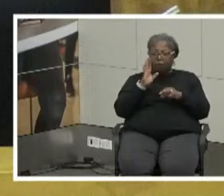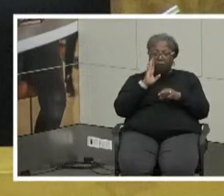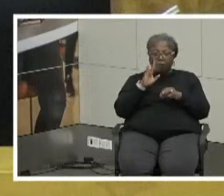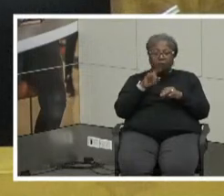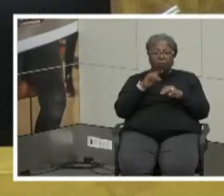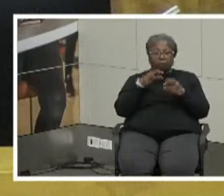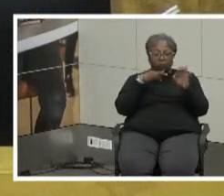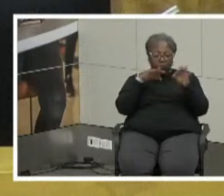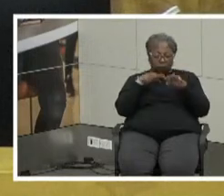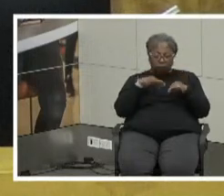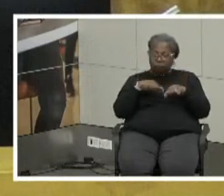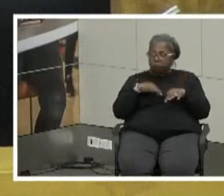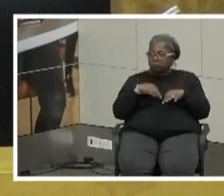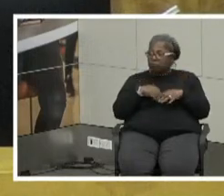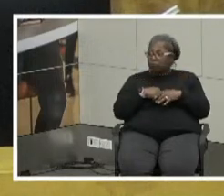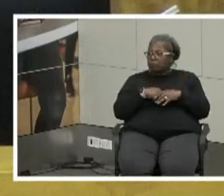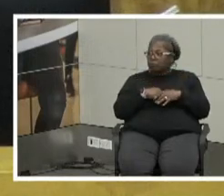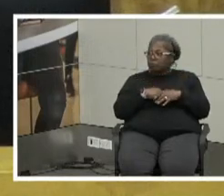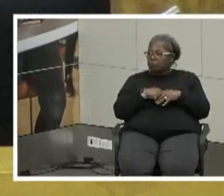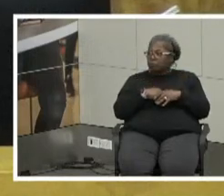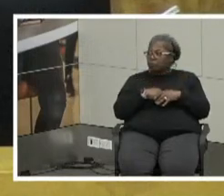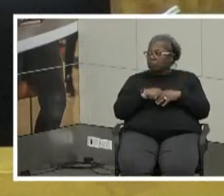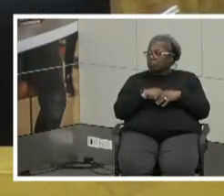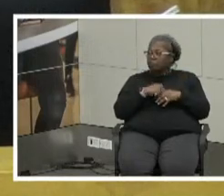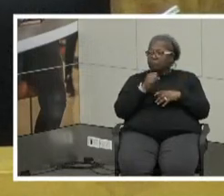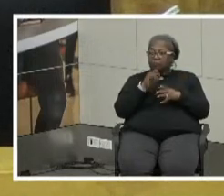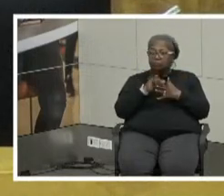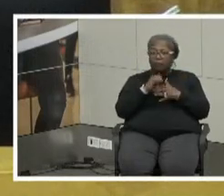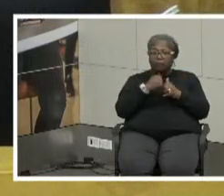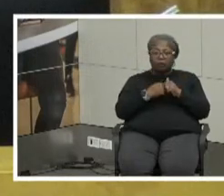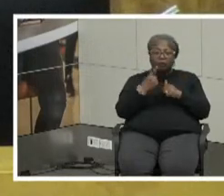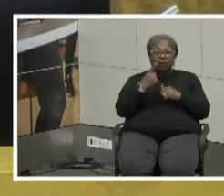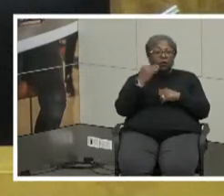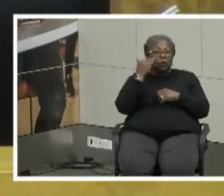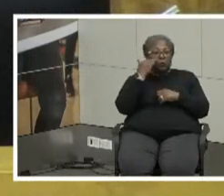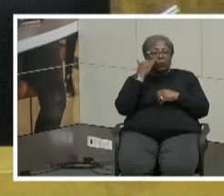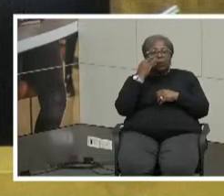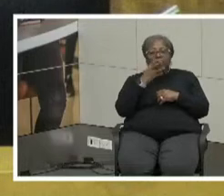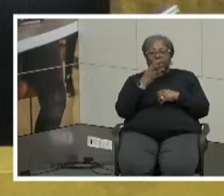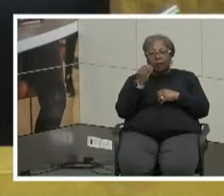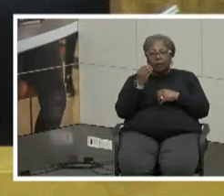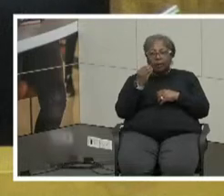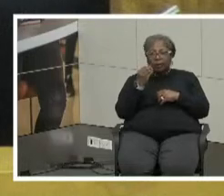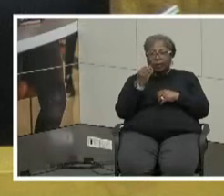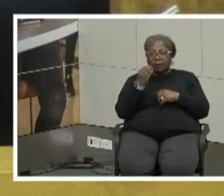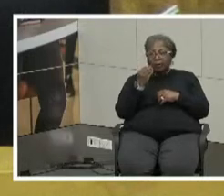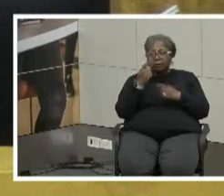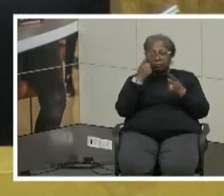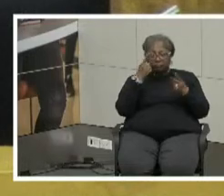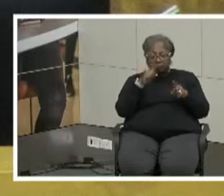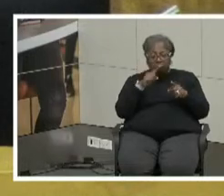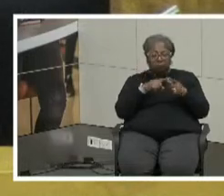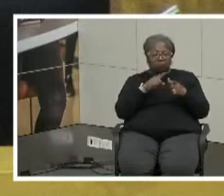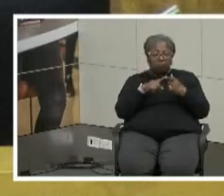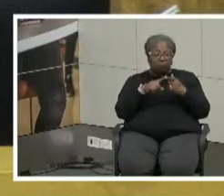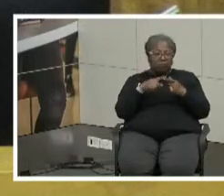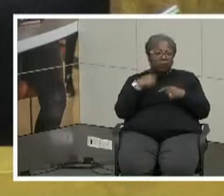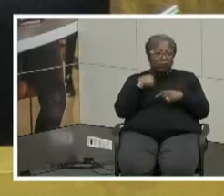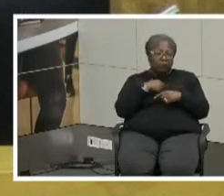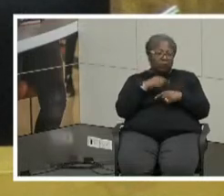through it um just so that everyone is aware and um in agreement and then we